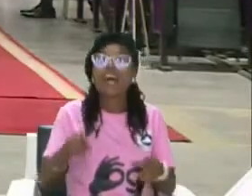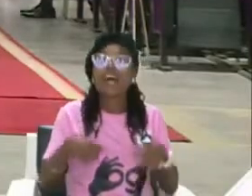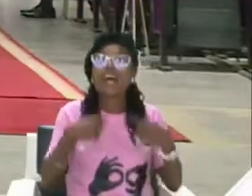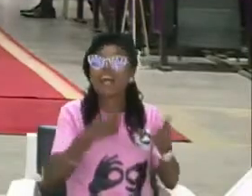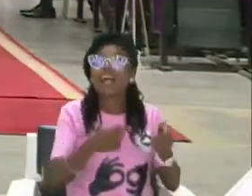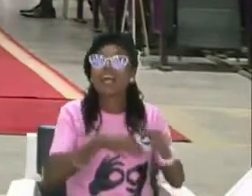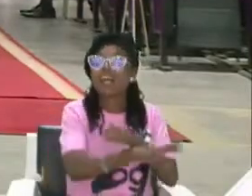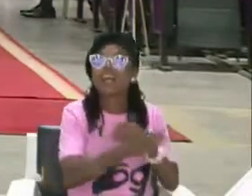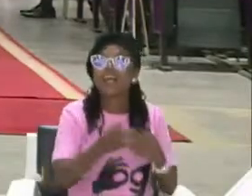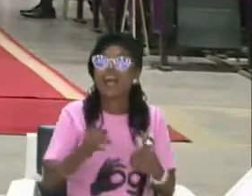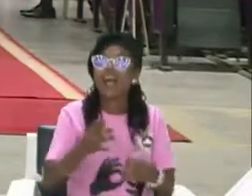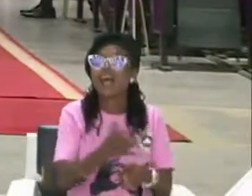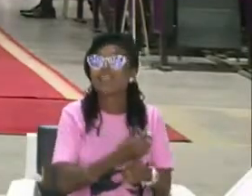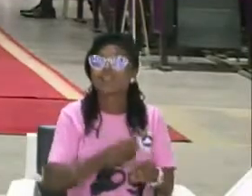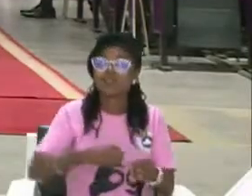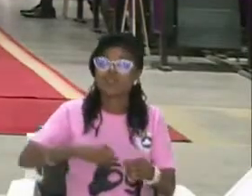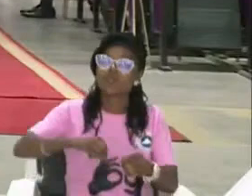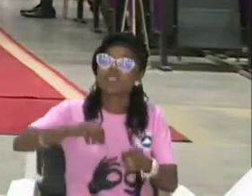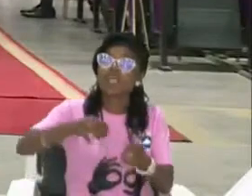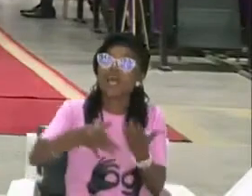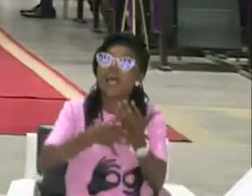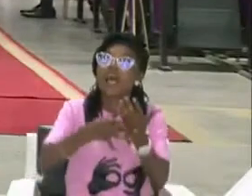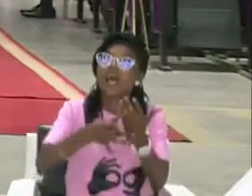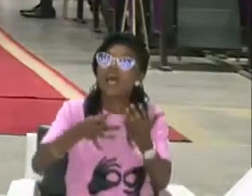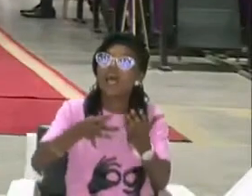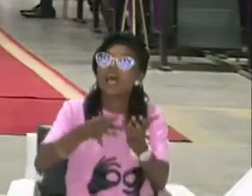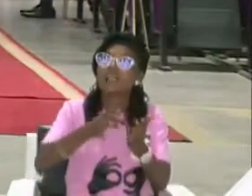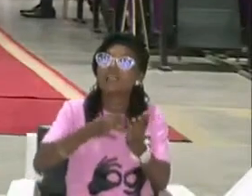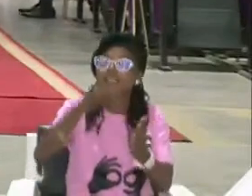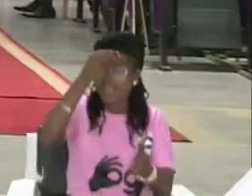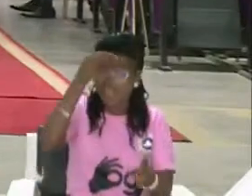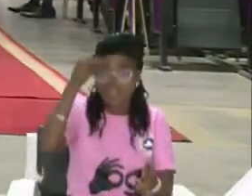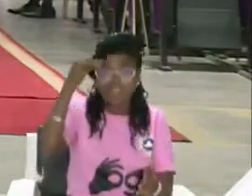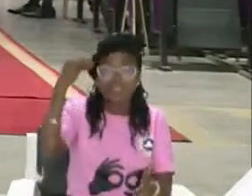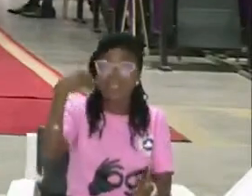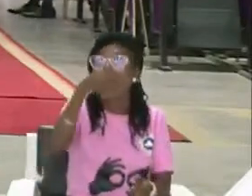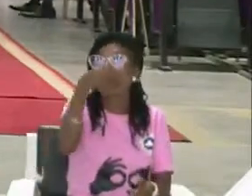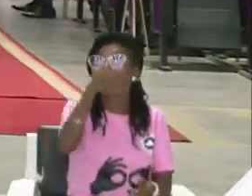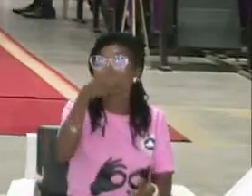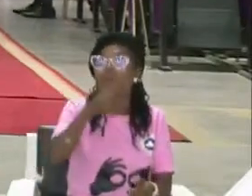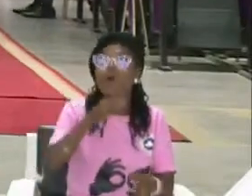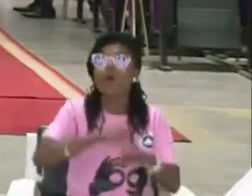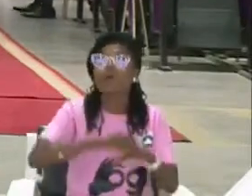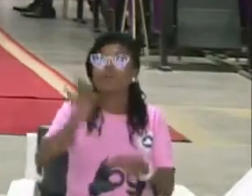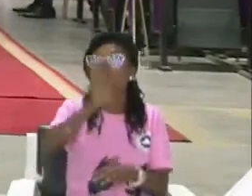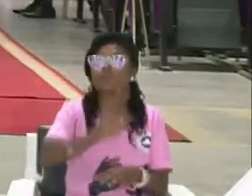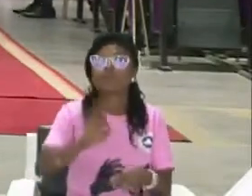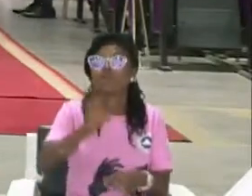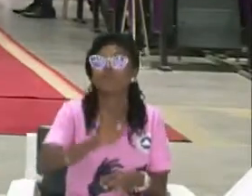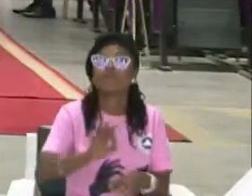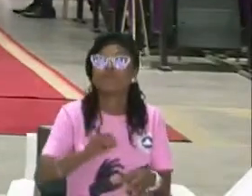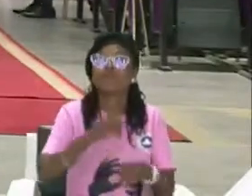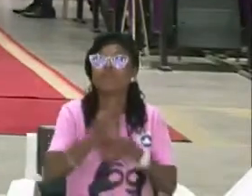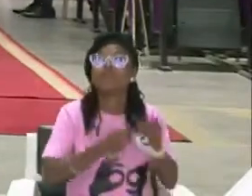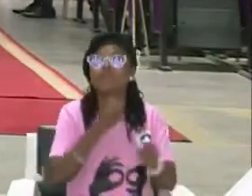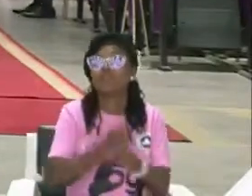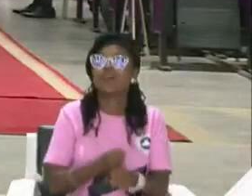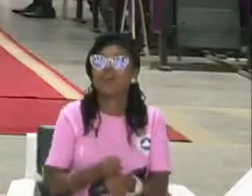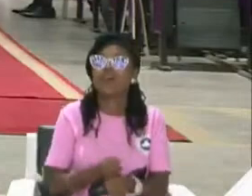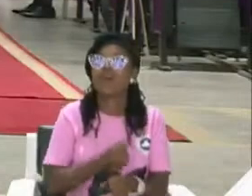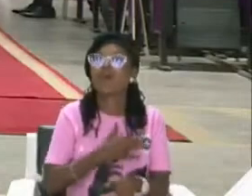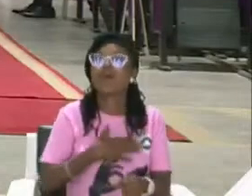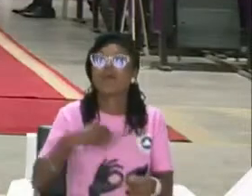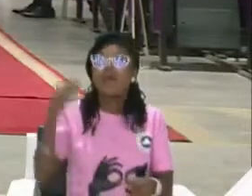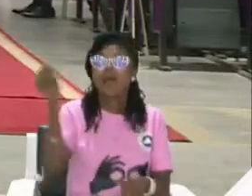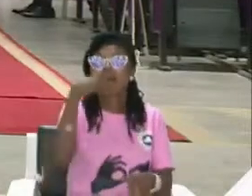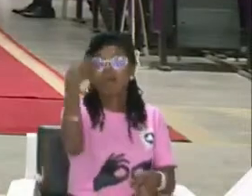room. I took the anointed handkerchief from the convention, from the Friday of the convention, of this year convention. I